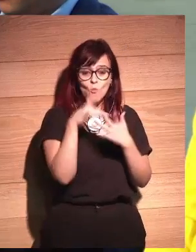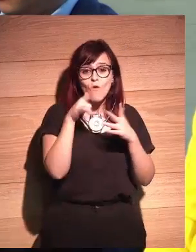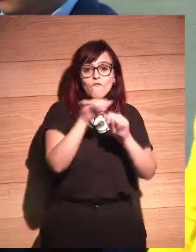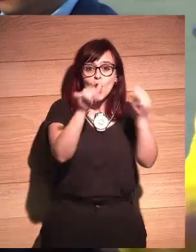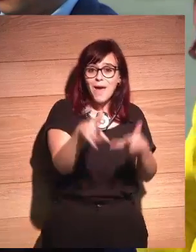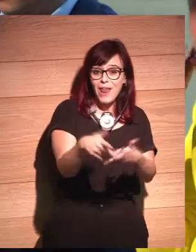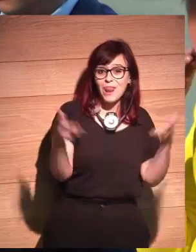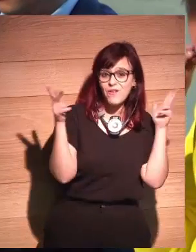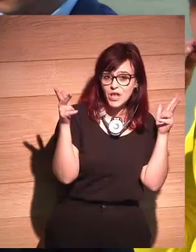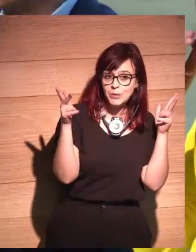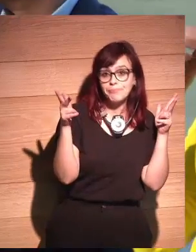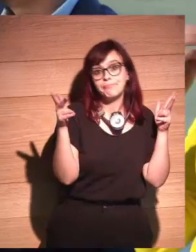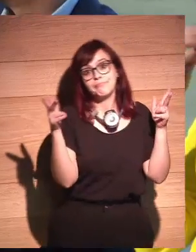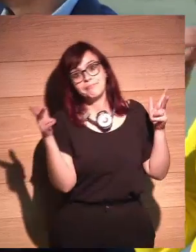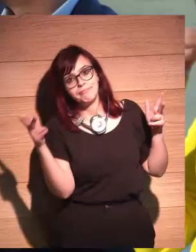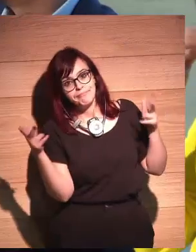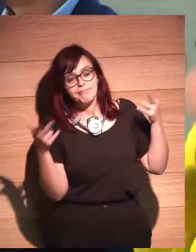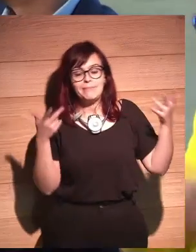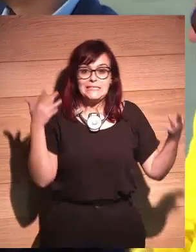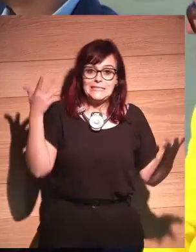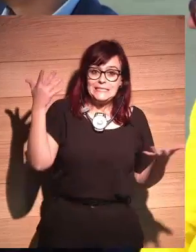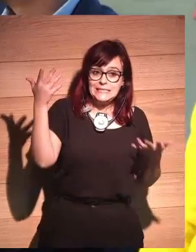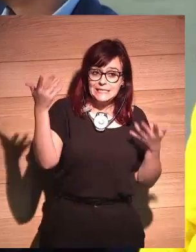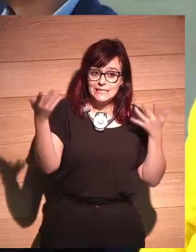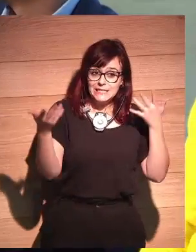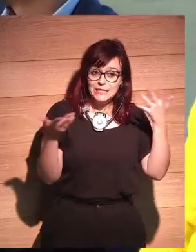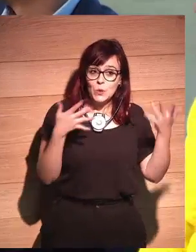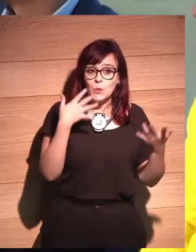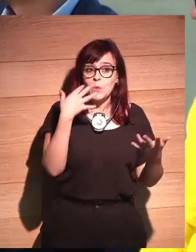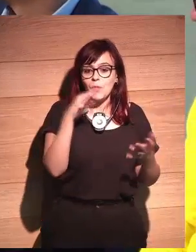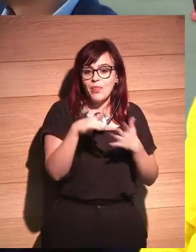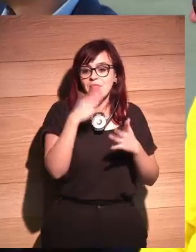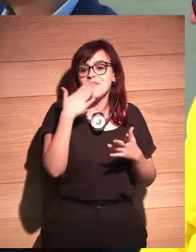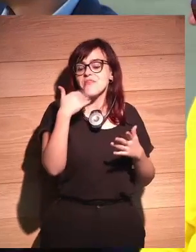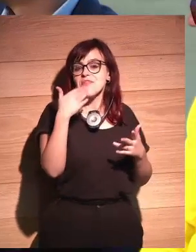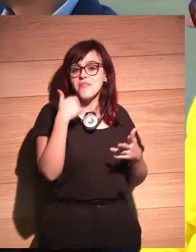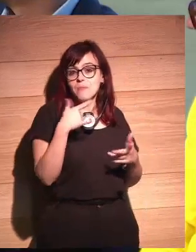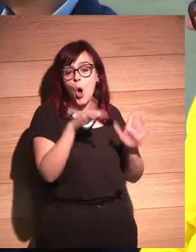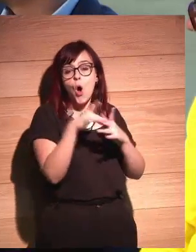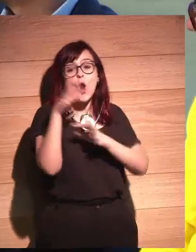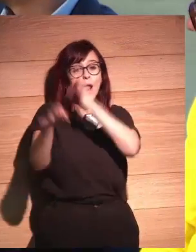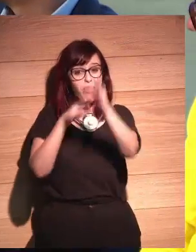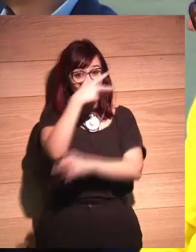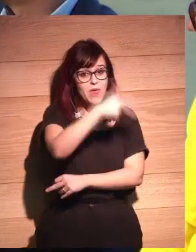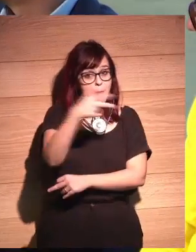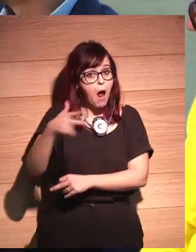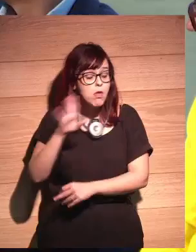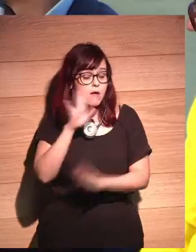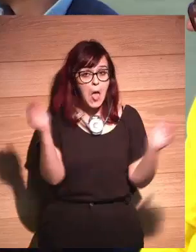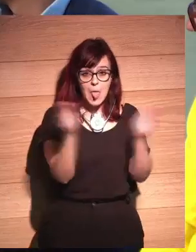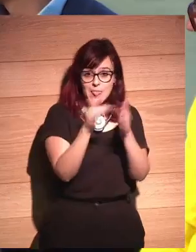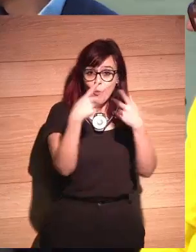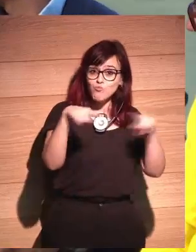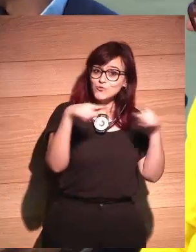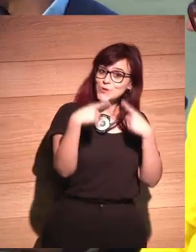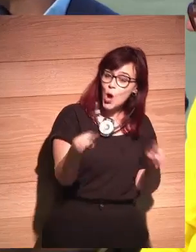Maybe it's not funny down here, but in Denmark it's funny. We have an organization, a small organization of musicians which are very